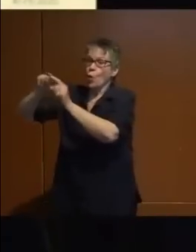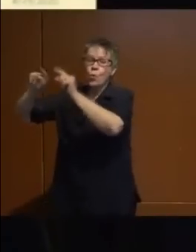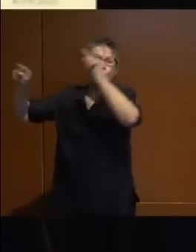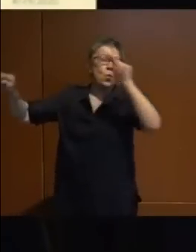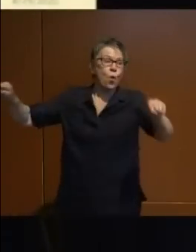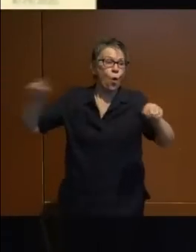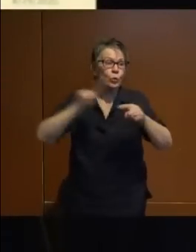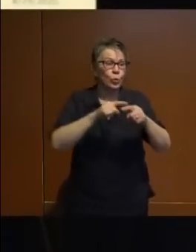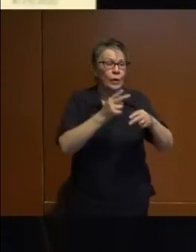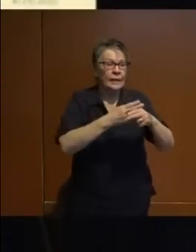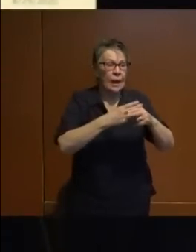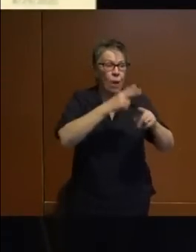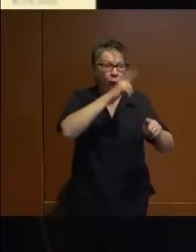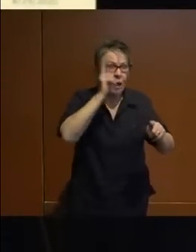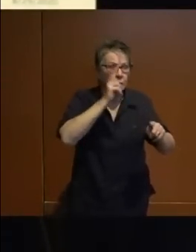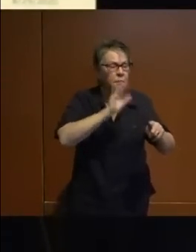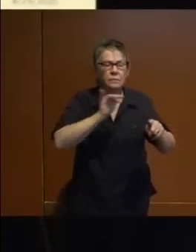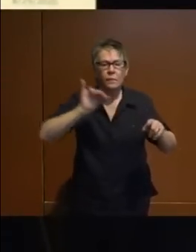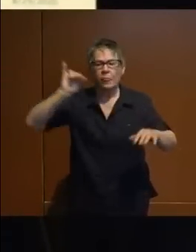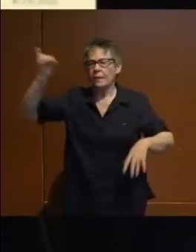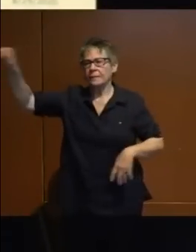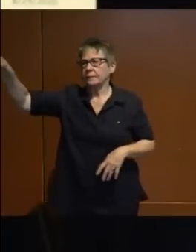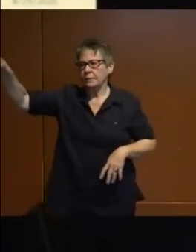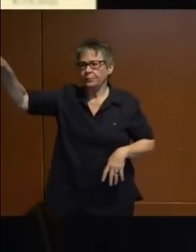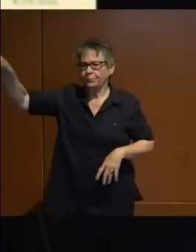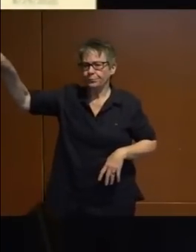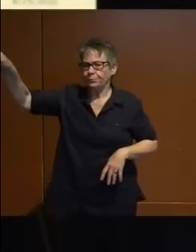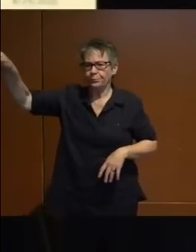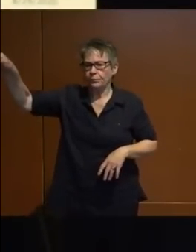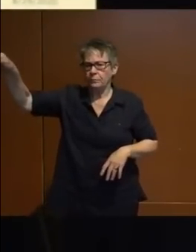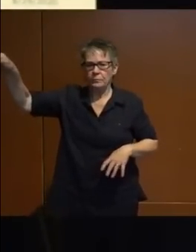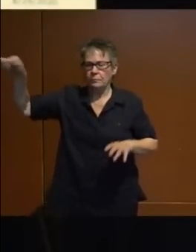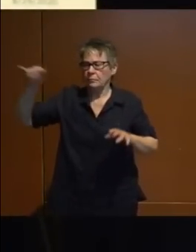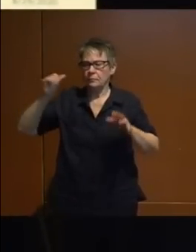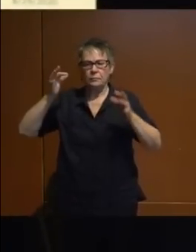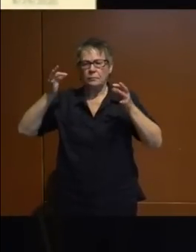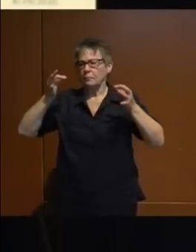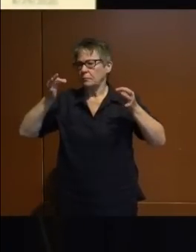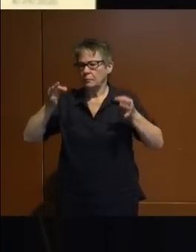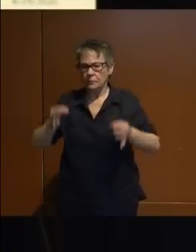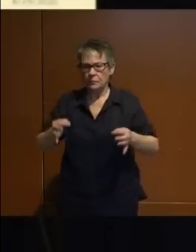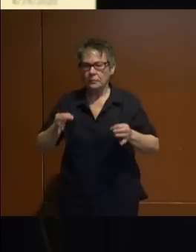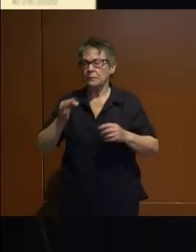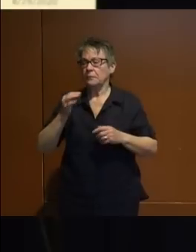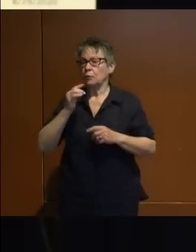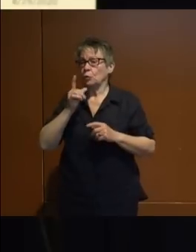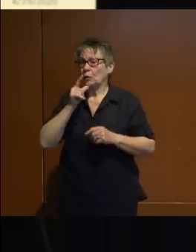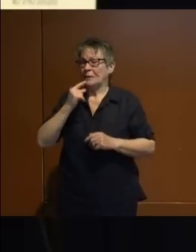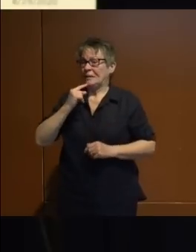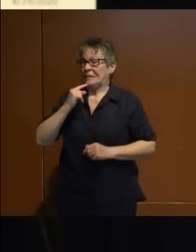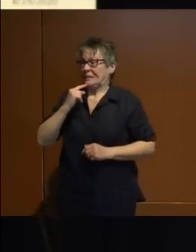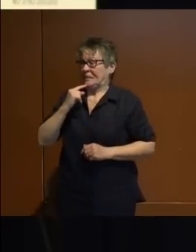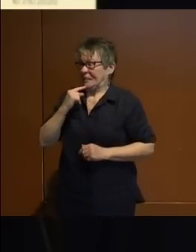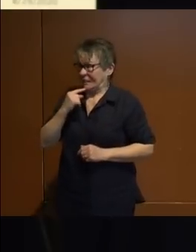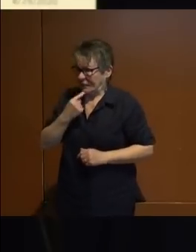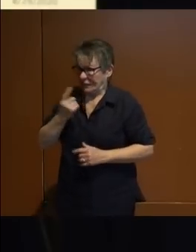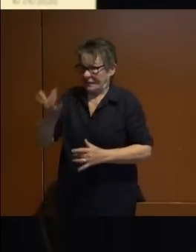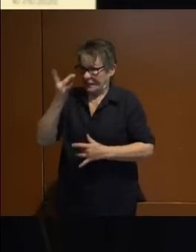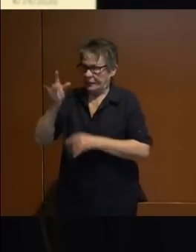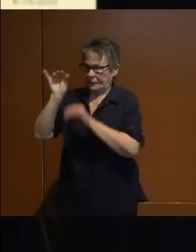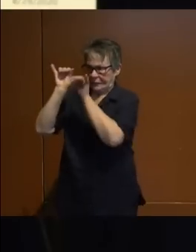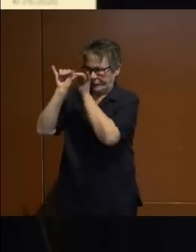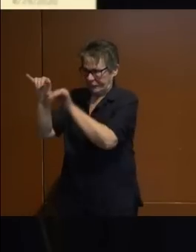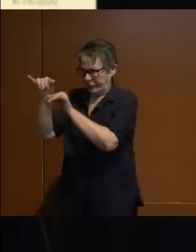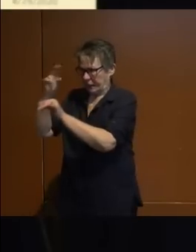not work. So along with the CEOs, we've decided the highest acuity will be at the main acute